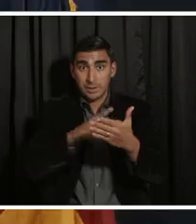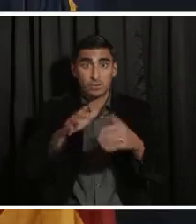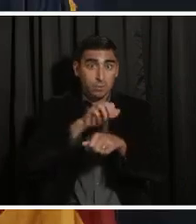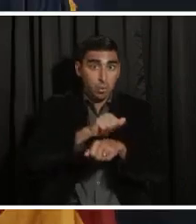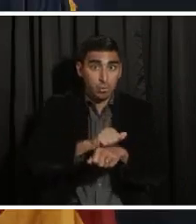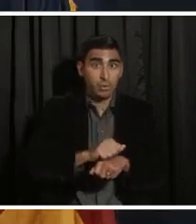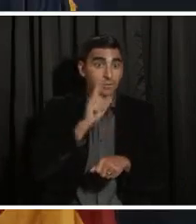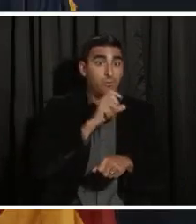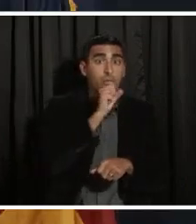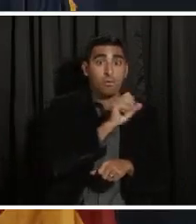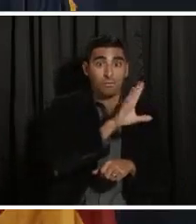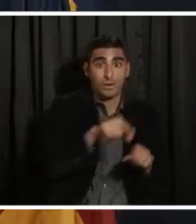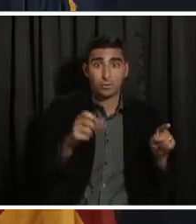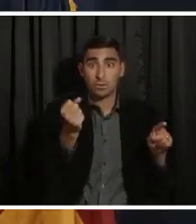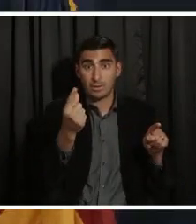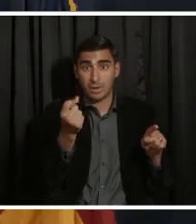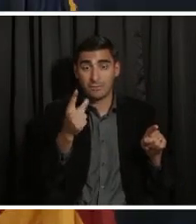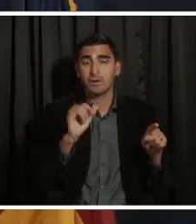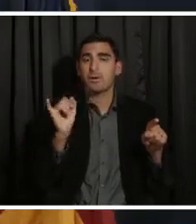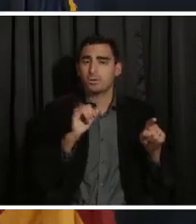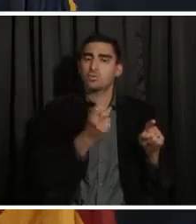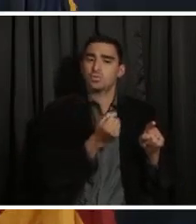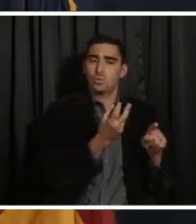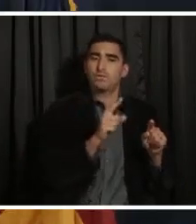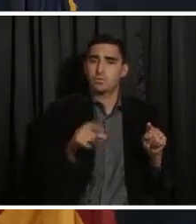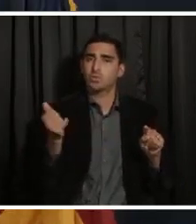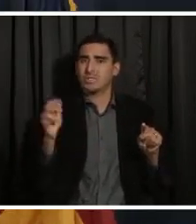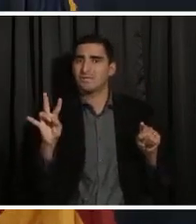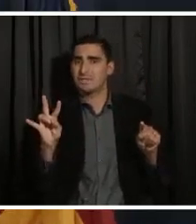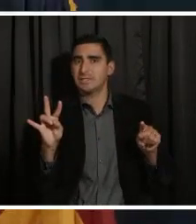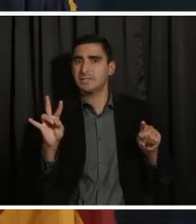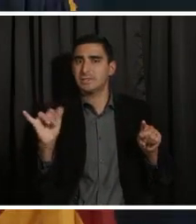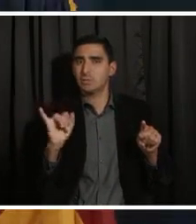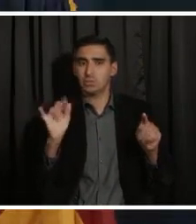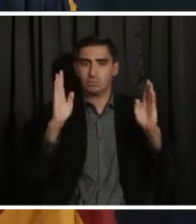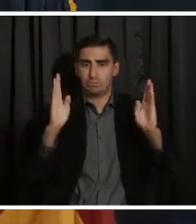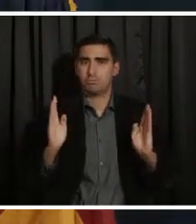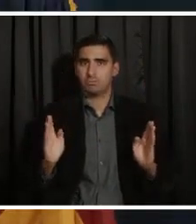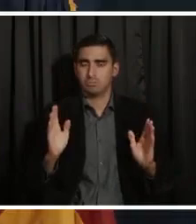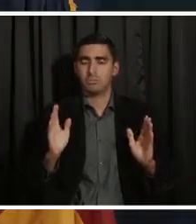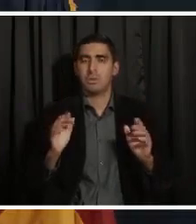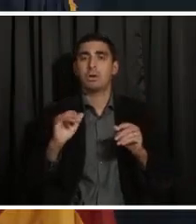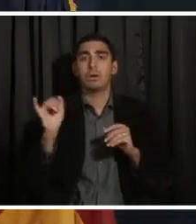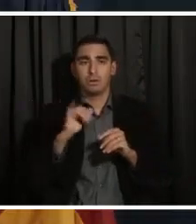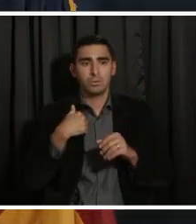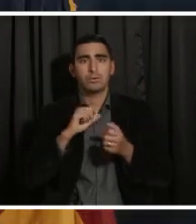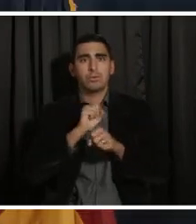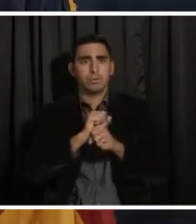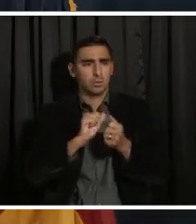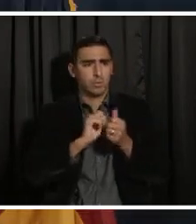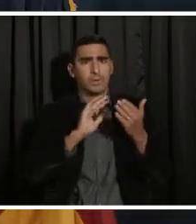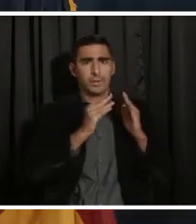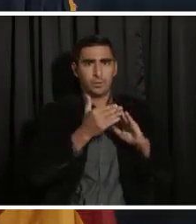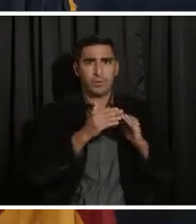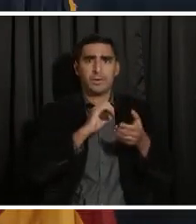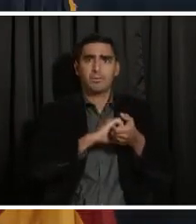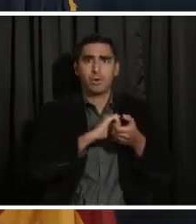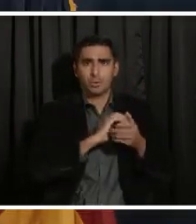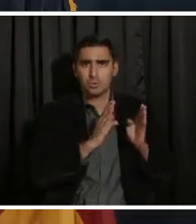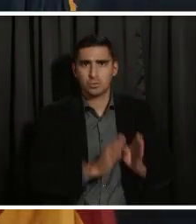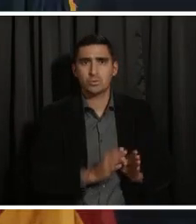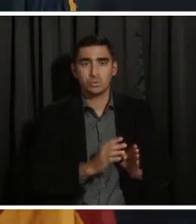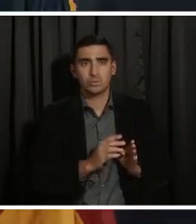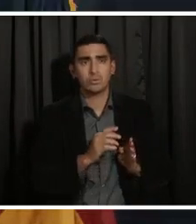12 to 17-year-olds to provide this vaccine for them. And then we're also working with community partners to ensure that we